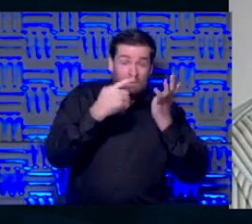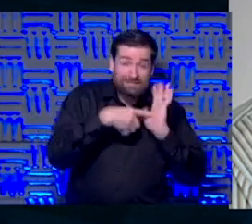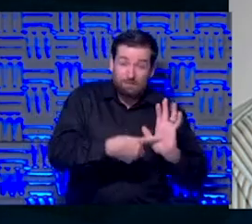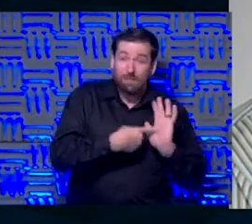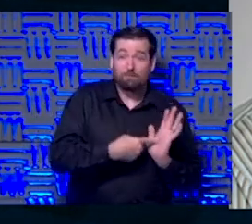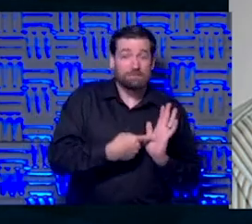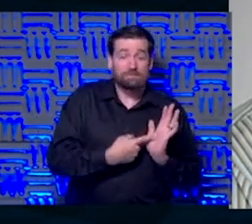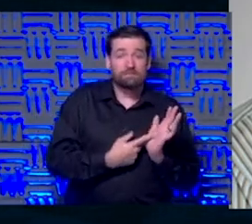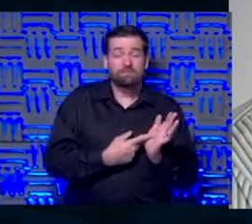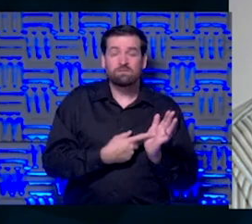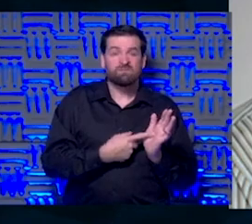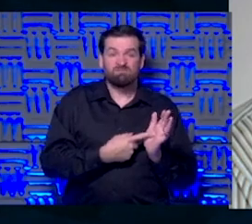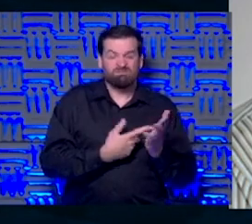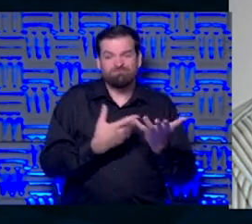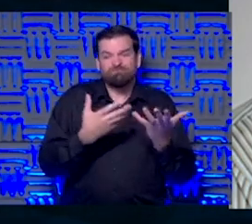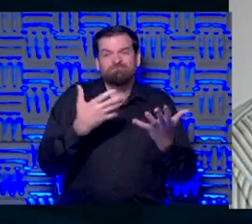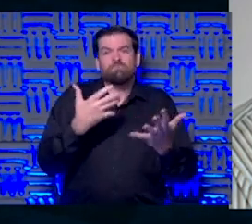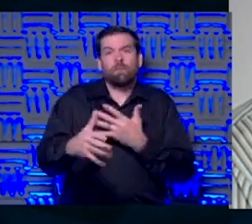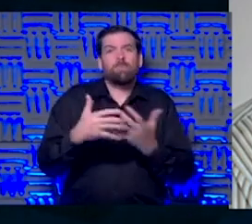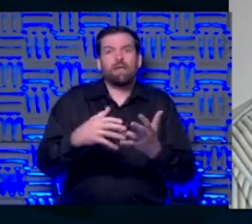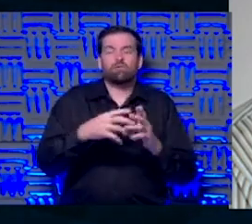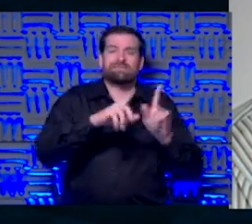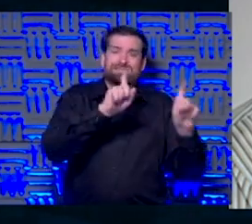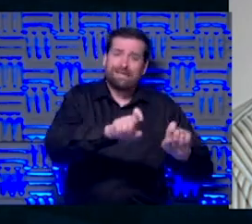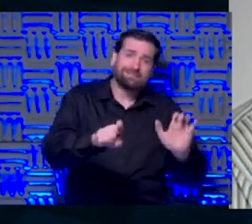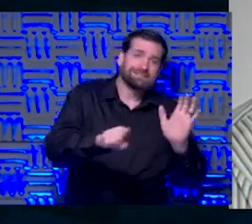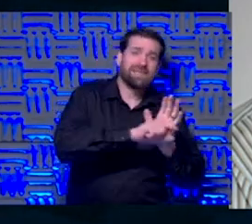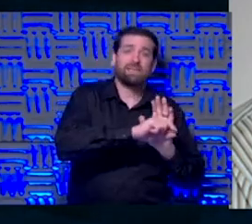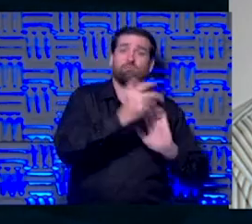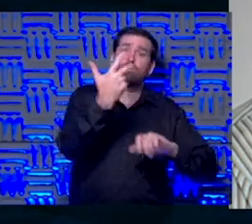doesn't matter if your test is negative three times or not.